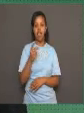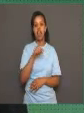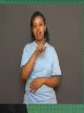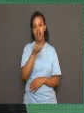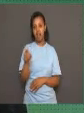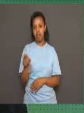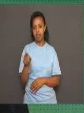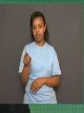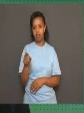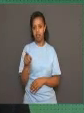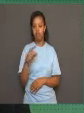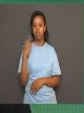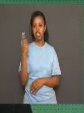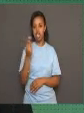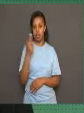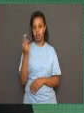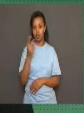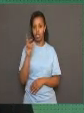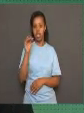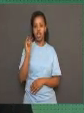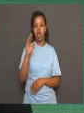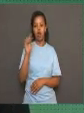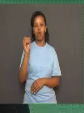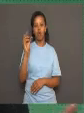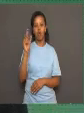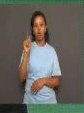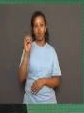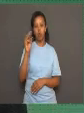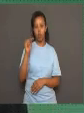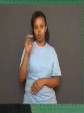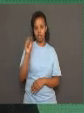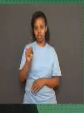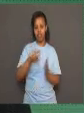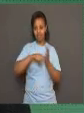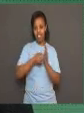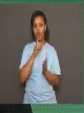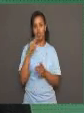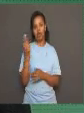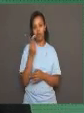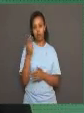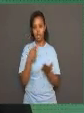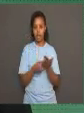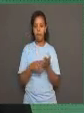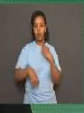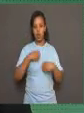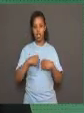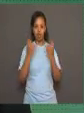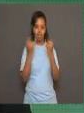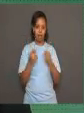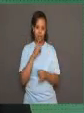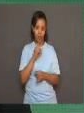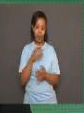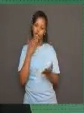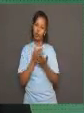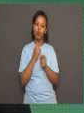have just used a dichotomous key to classify organisms. Great